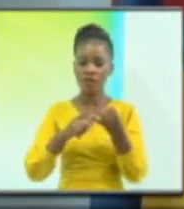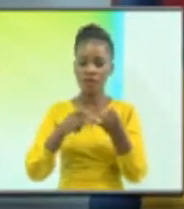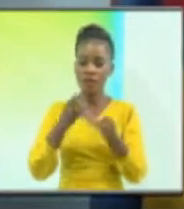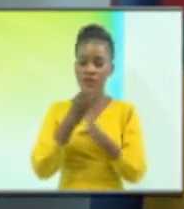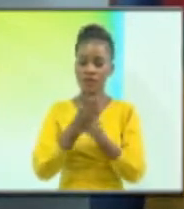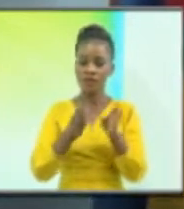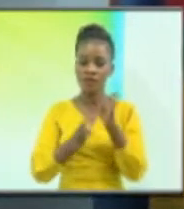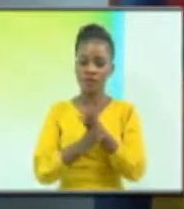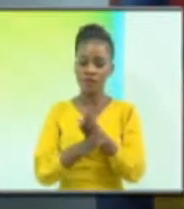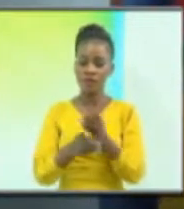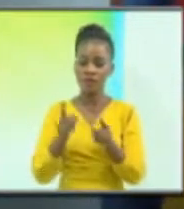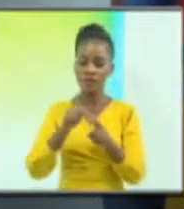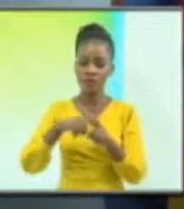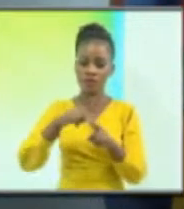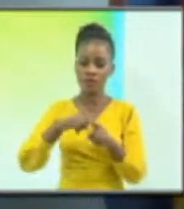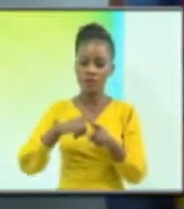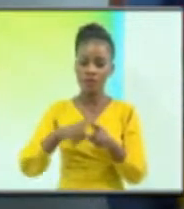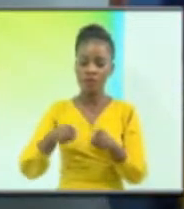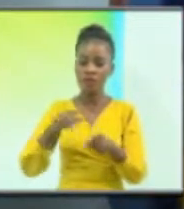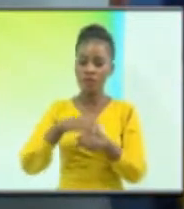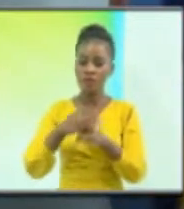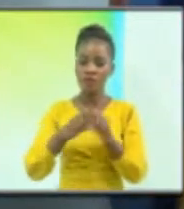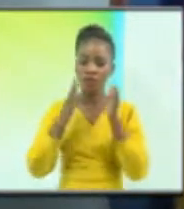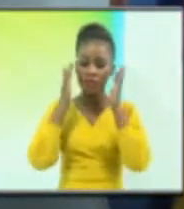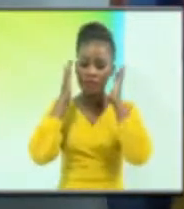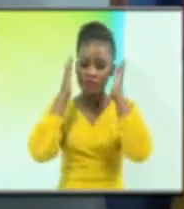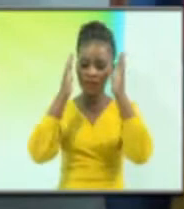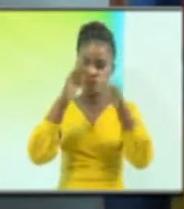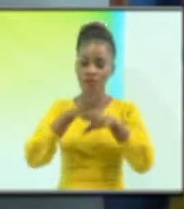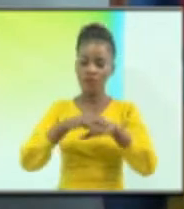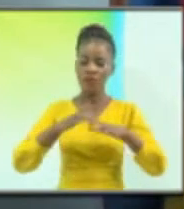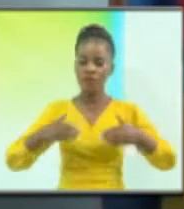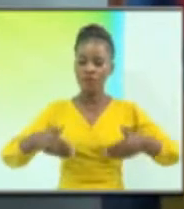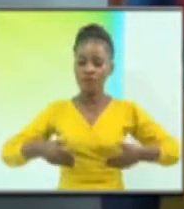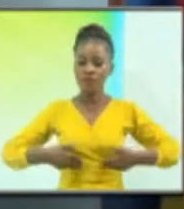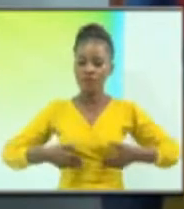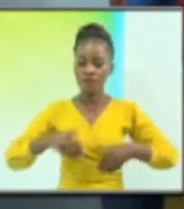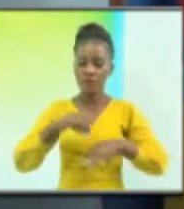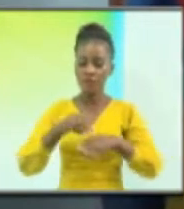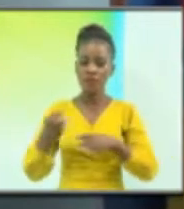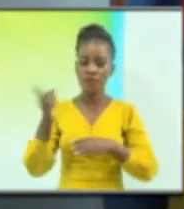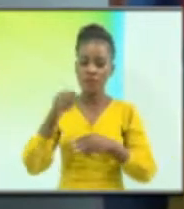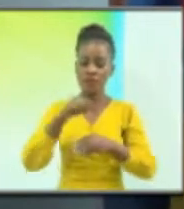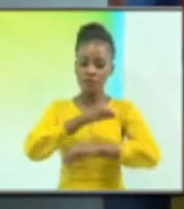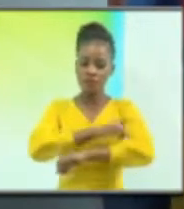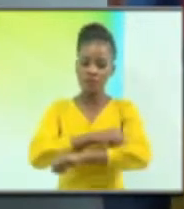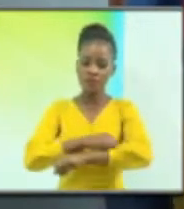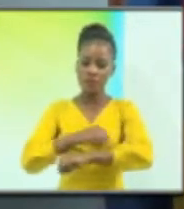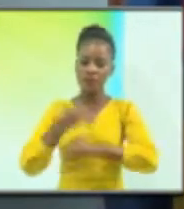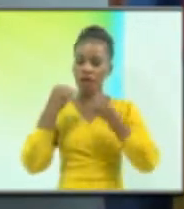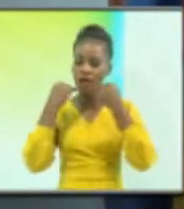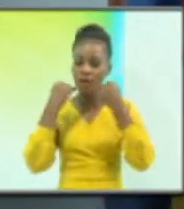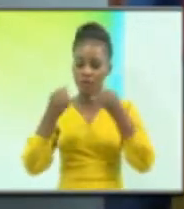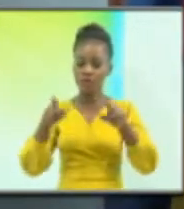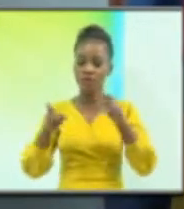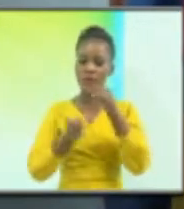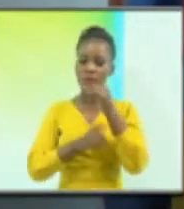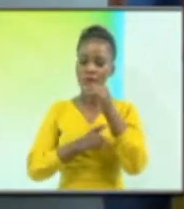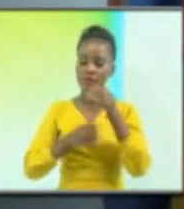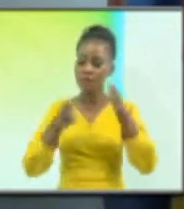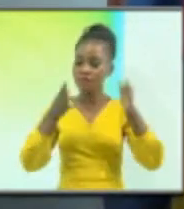National Implementation Action Plan on Youth. We have developed the out-of-school youth sexuality education